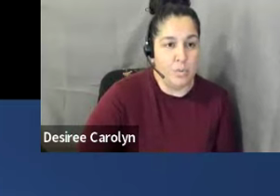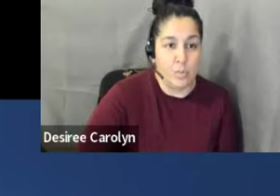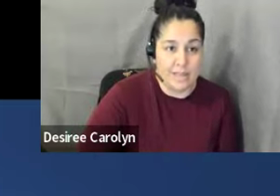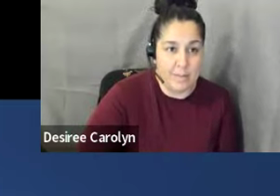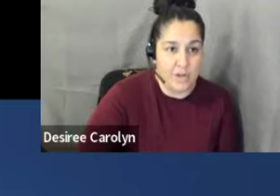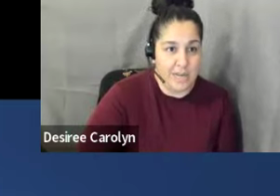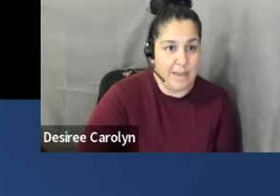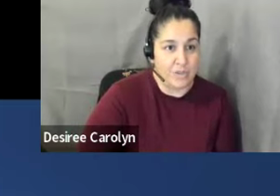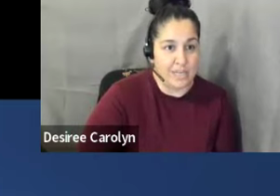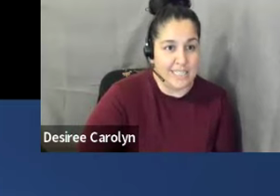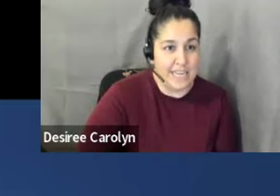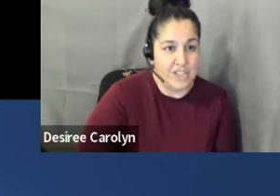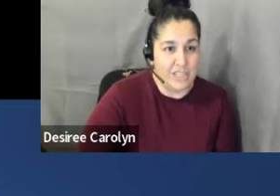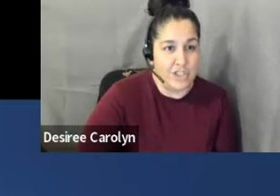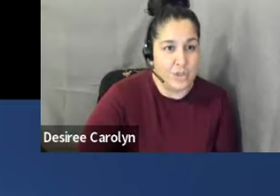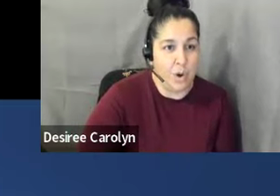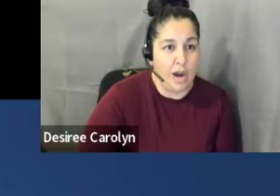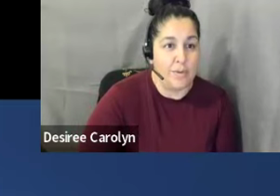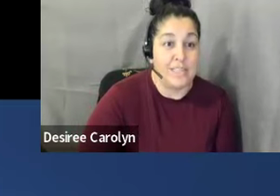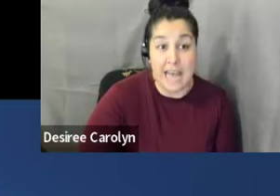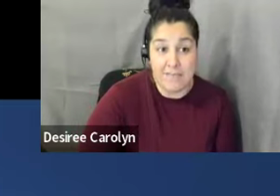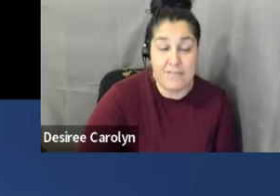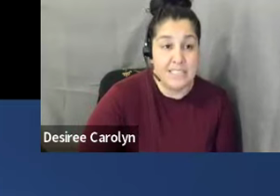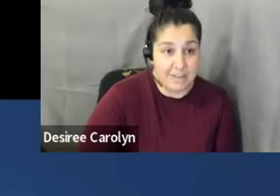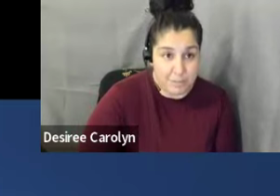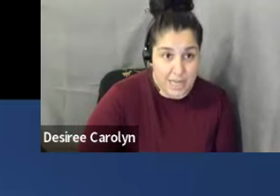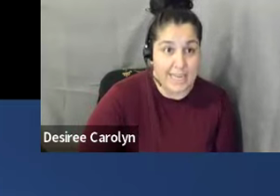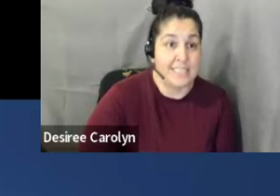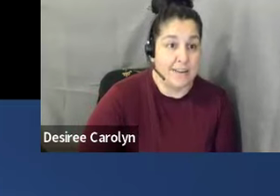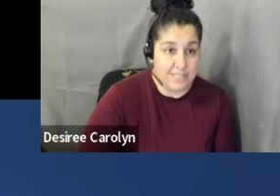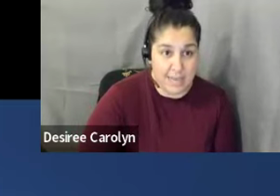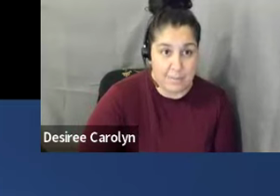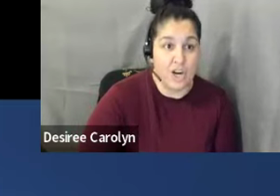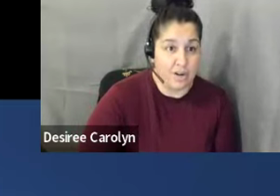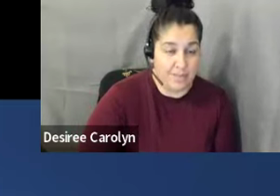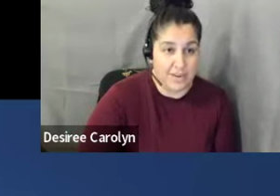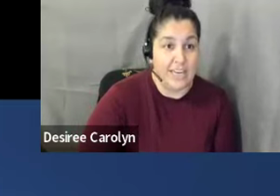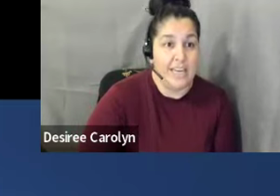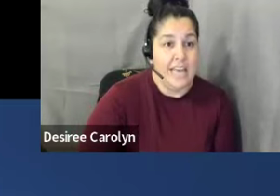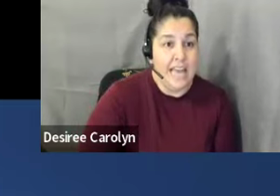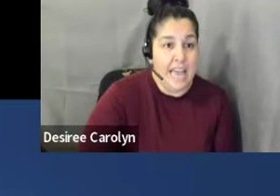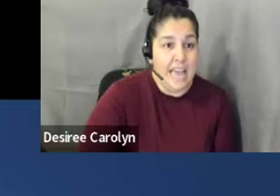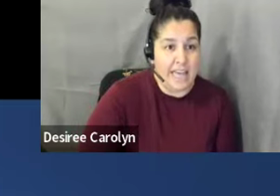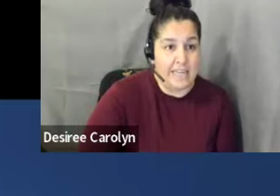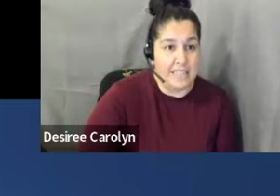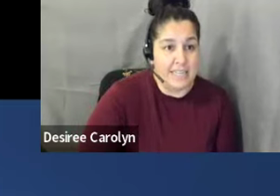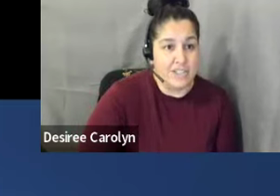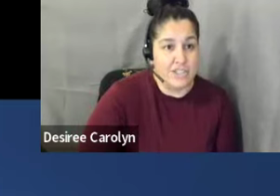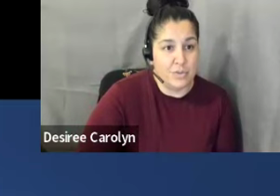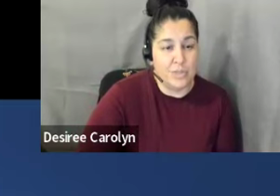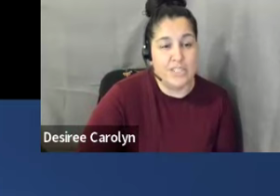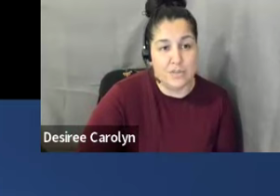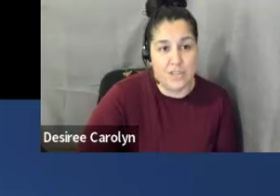we work with community-based organizations who are deaf, deaf-blind, deaf-disabled, hard of hearing, and